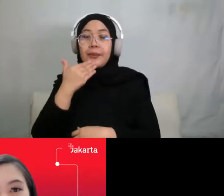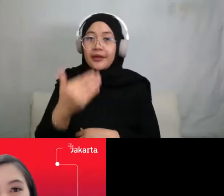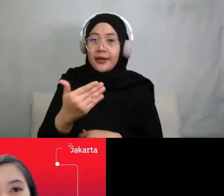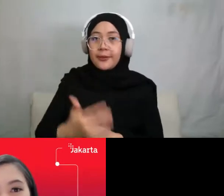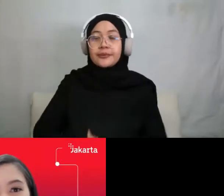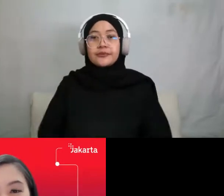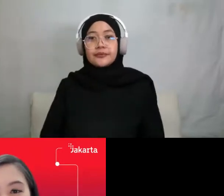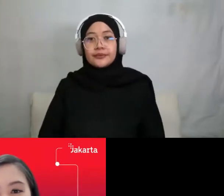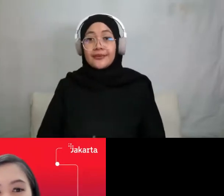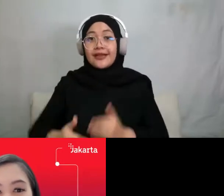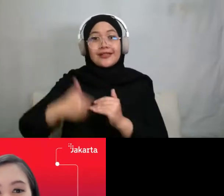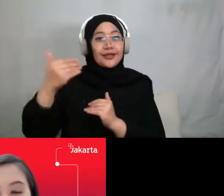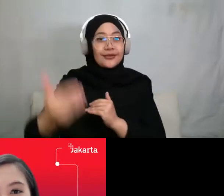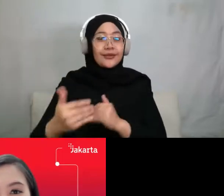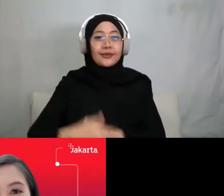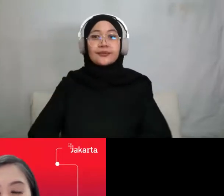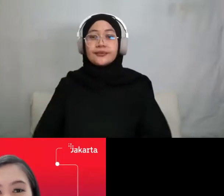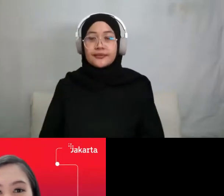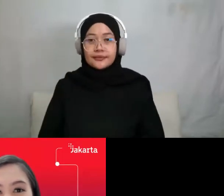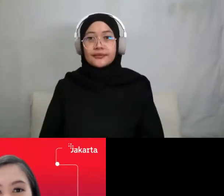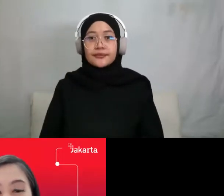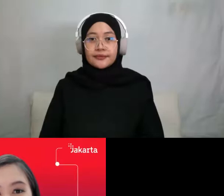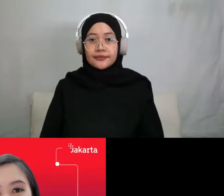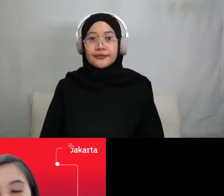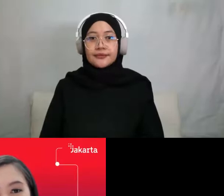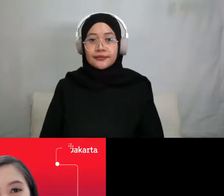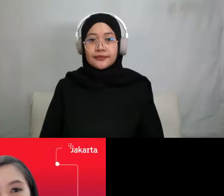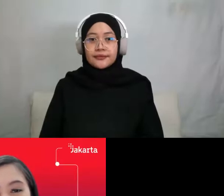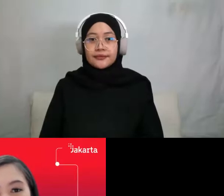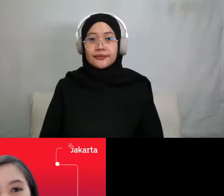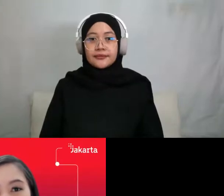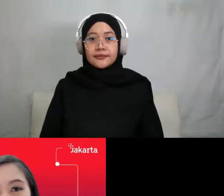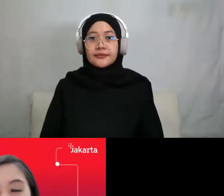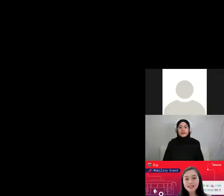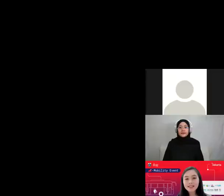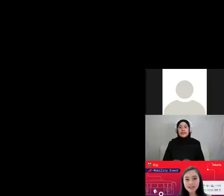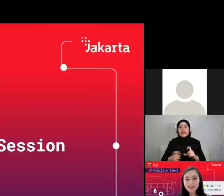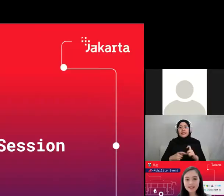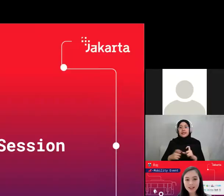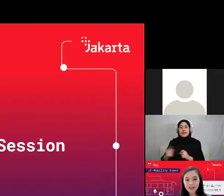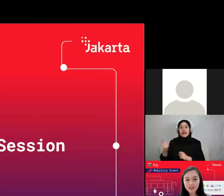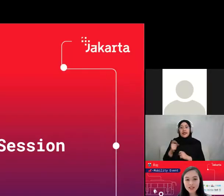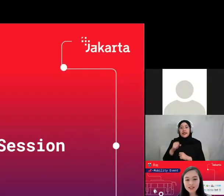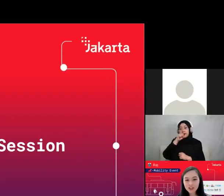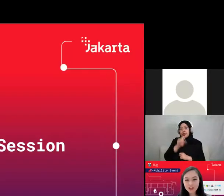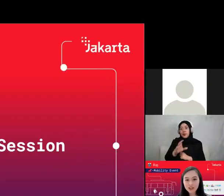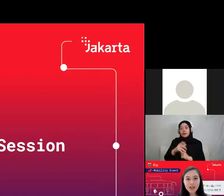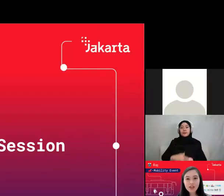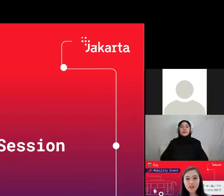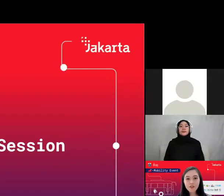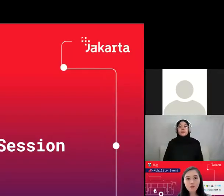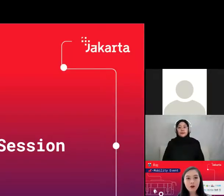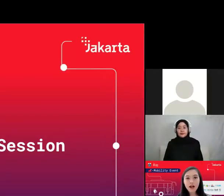continue our discussion with the question and answer session, or our second discussion